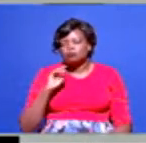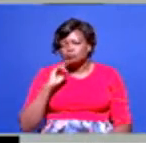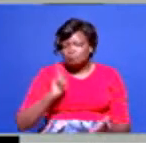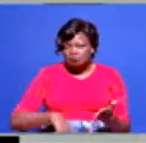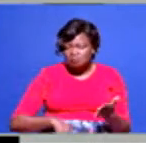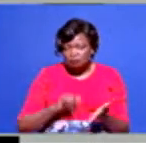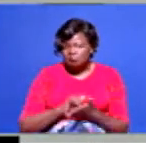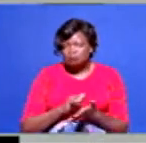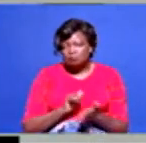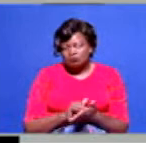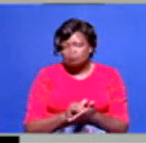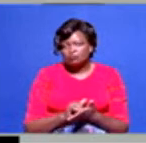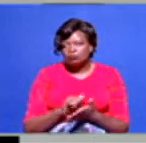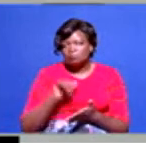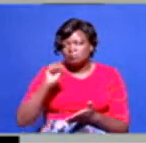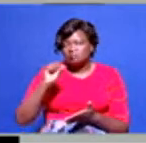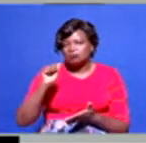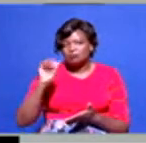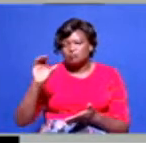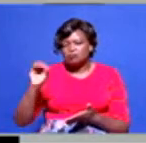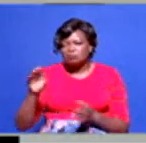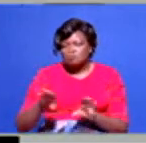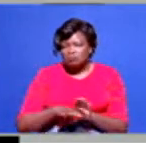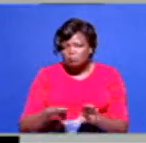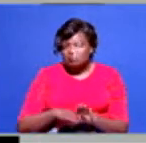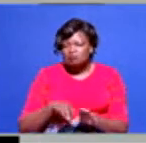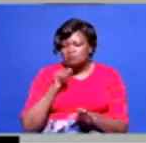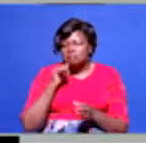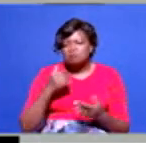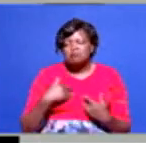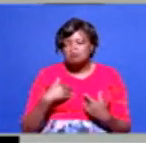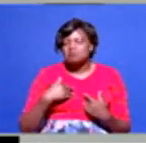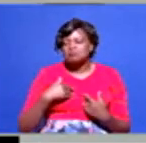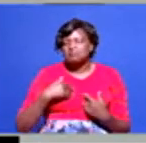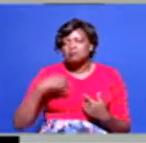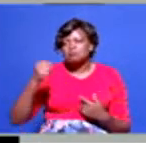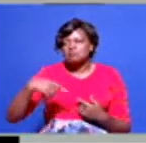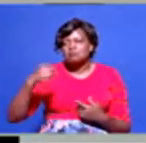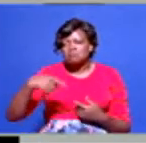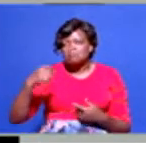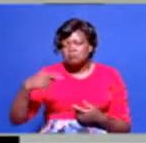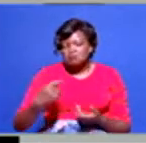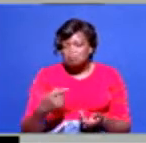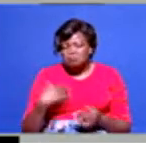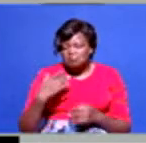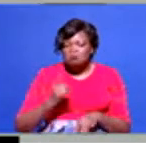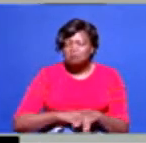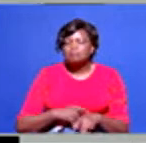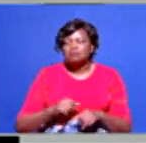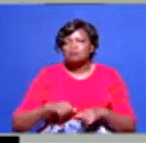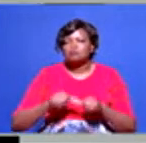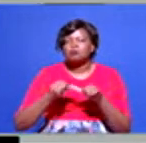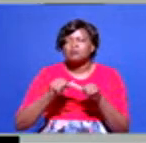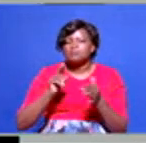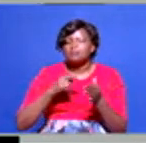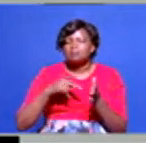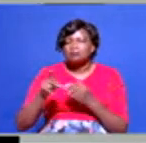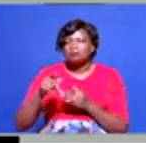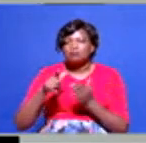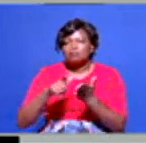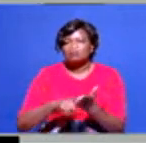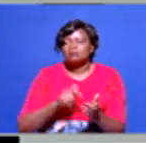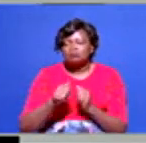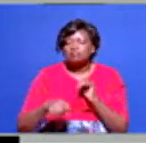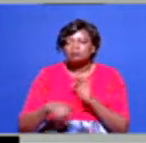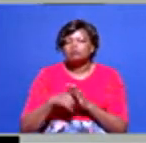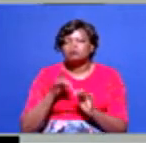says SACCO members who do not have a stable monthly income are continuously defaulting on loans, which is negatively affecting